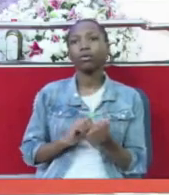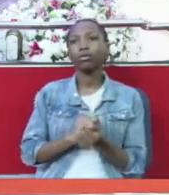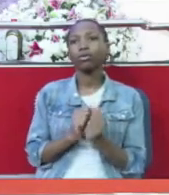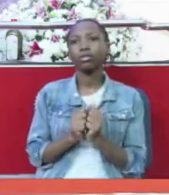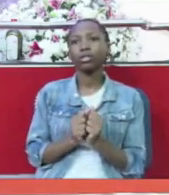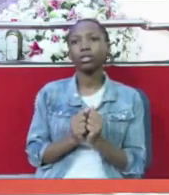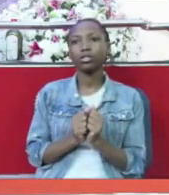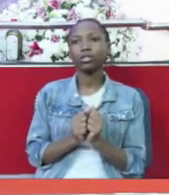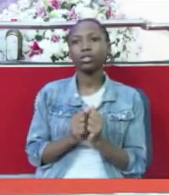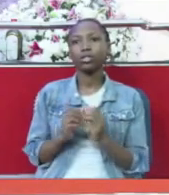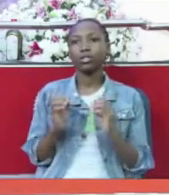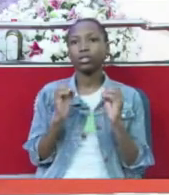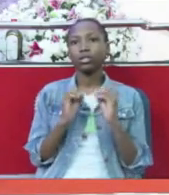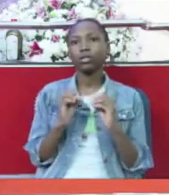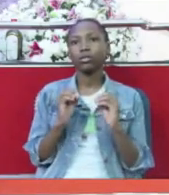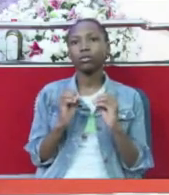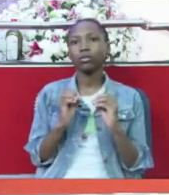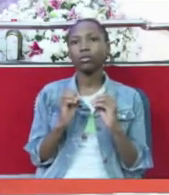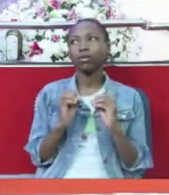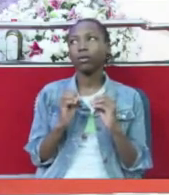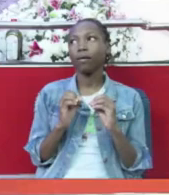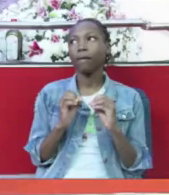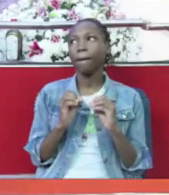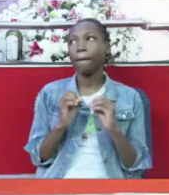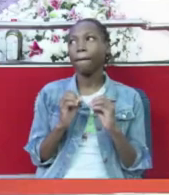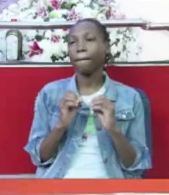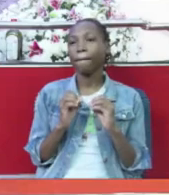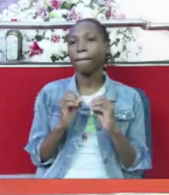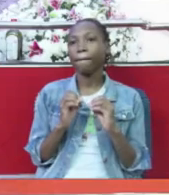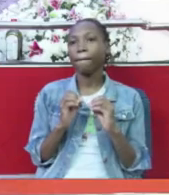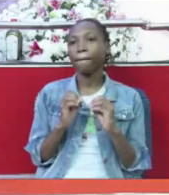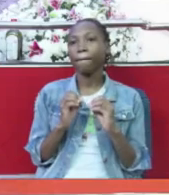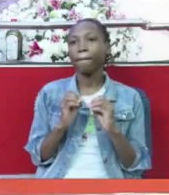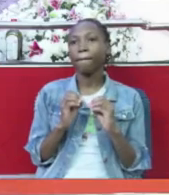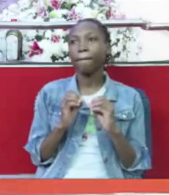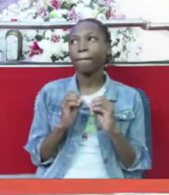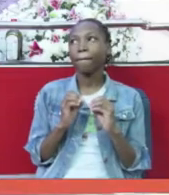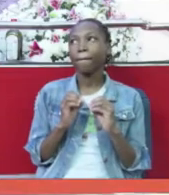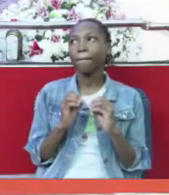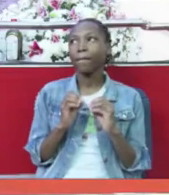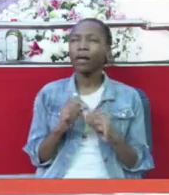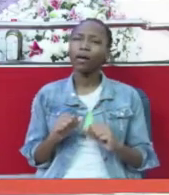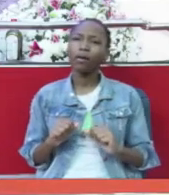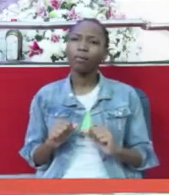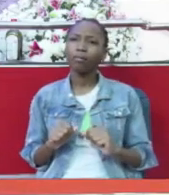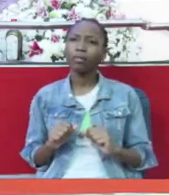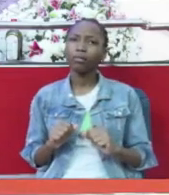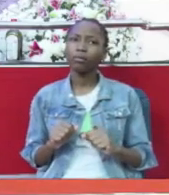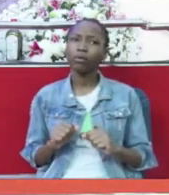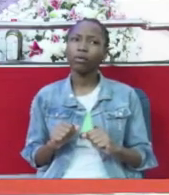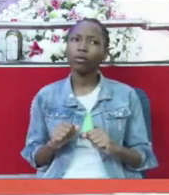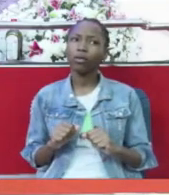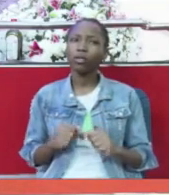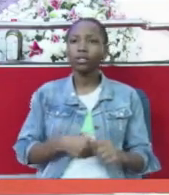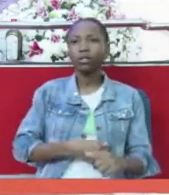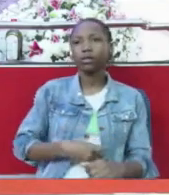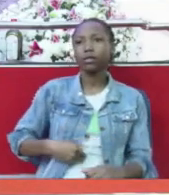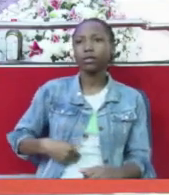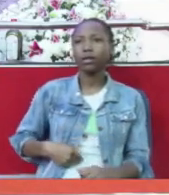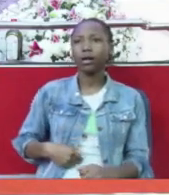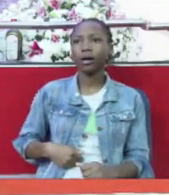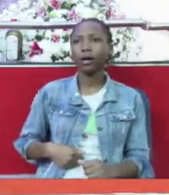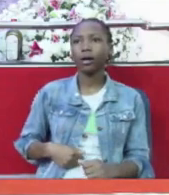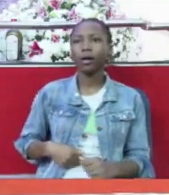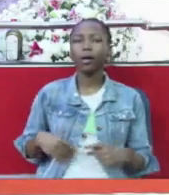kiko na majitu yake, lakini teknolojia na mambo ya kupigana nayo ni tofauti. Could it be that we are burdening our young people with our weapons? Je,